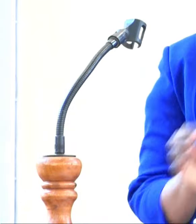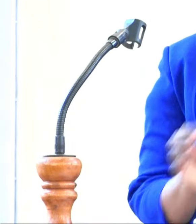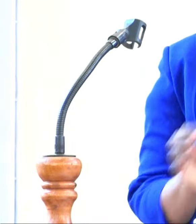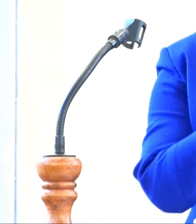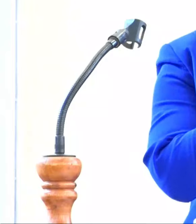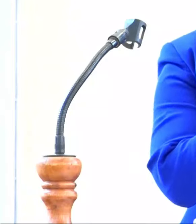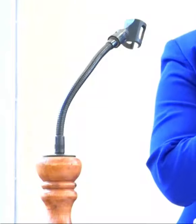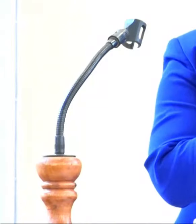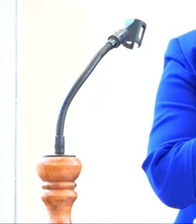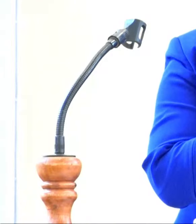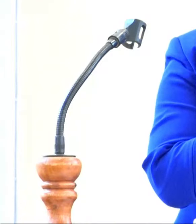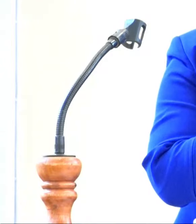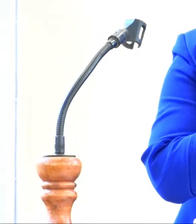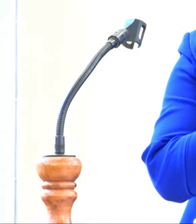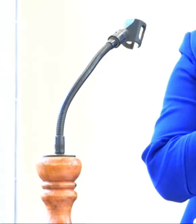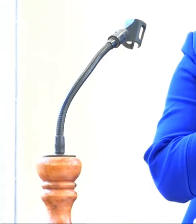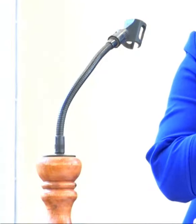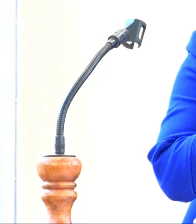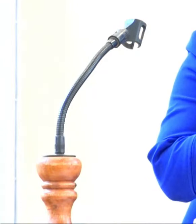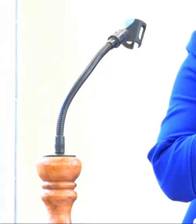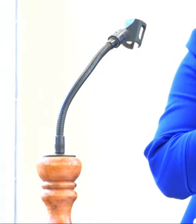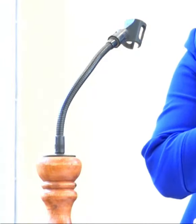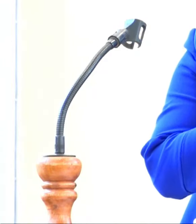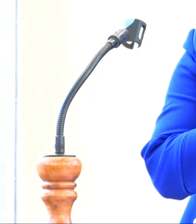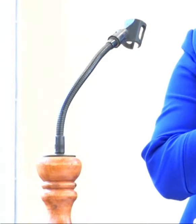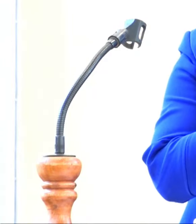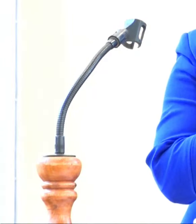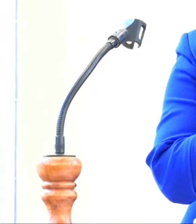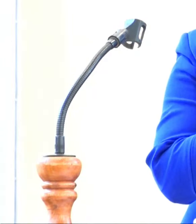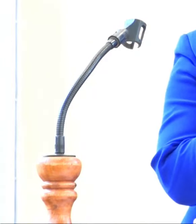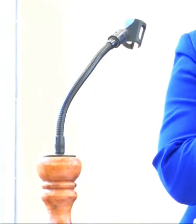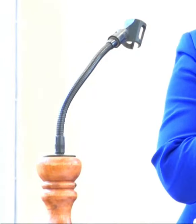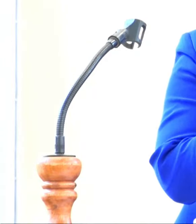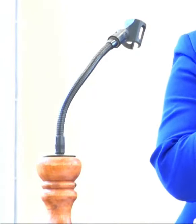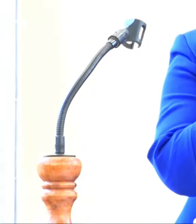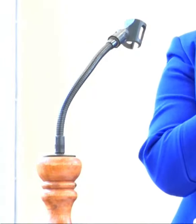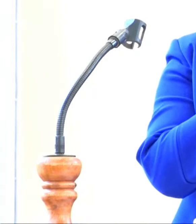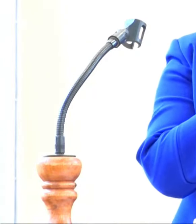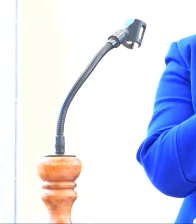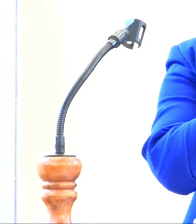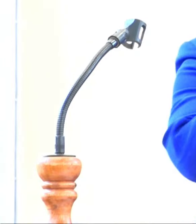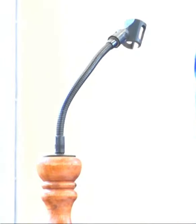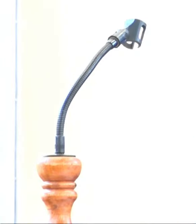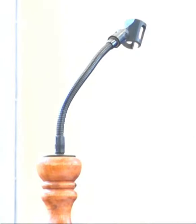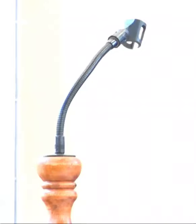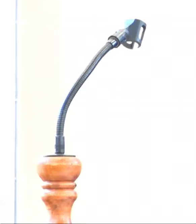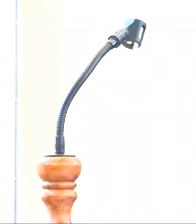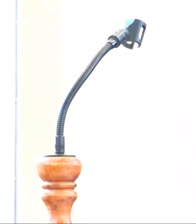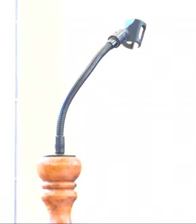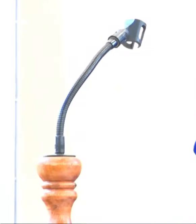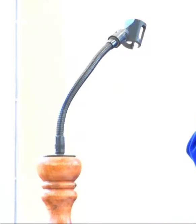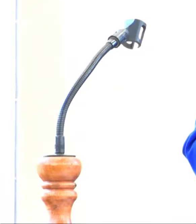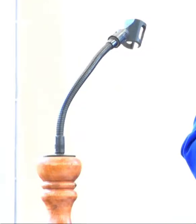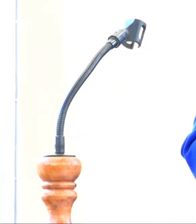I came, I just remembered 10 years ago when I got to know where Karatina is for the first